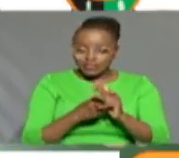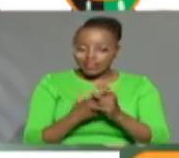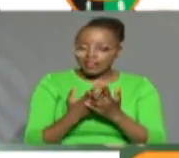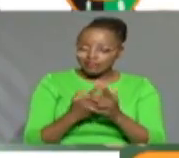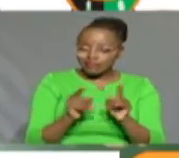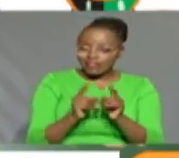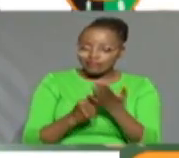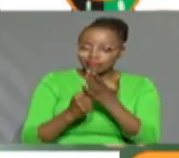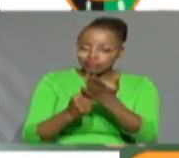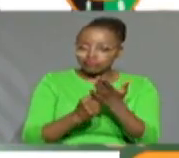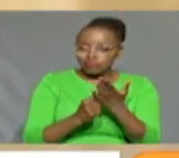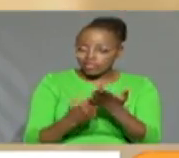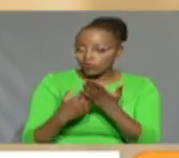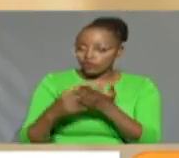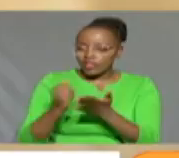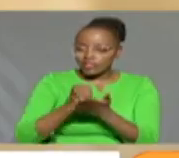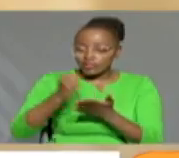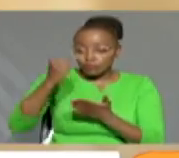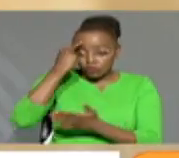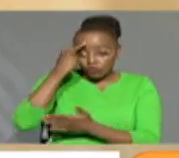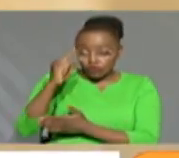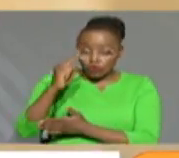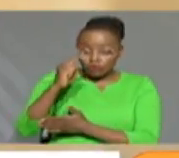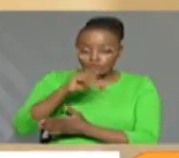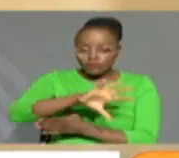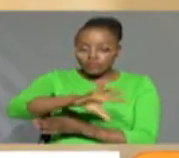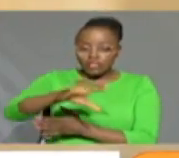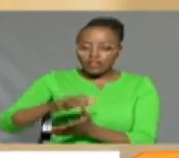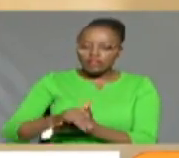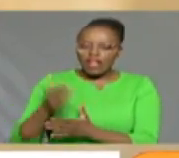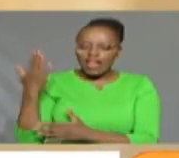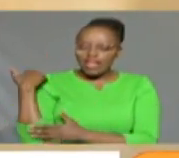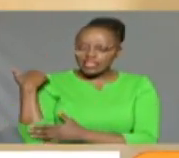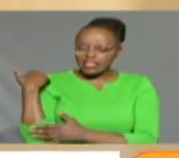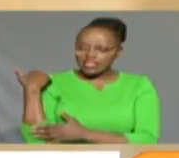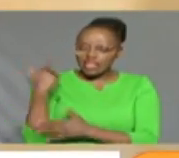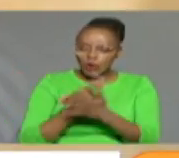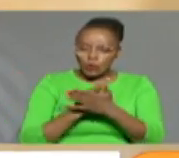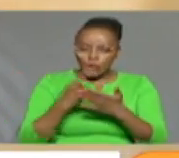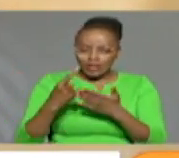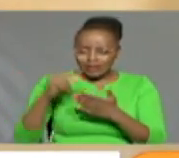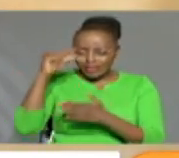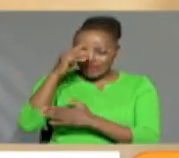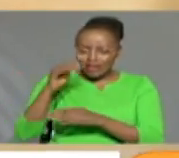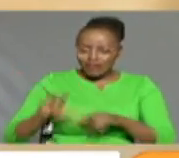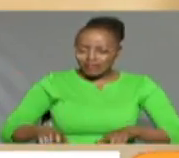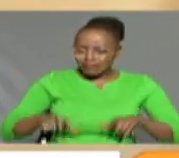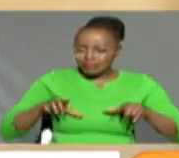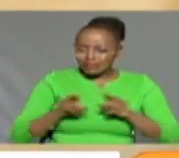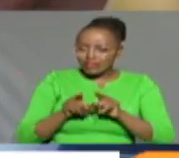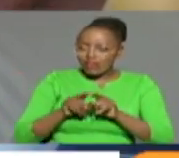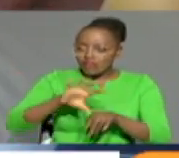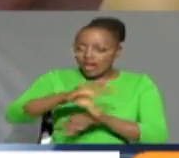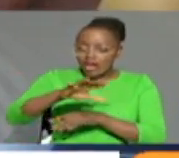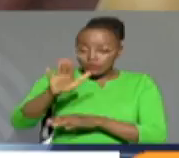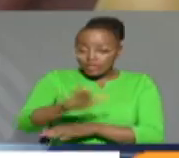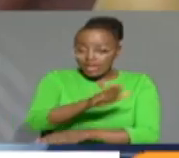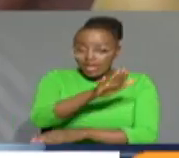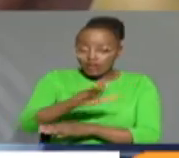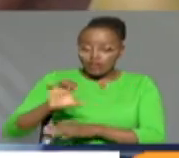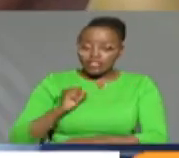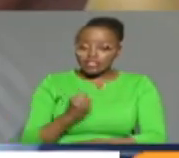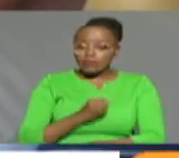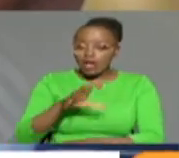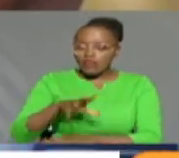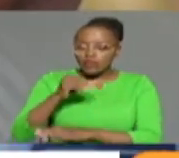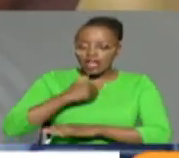suspension of the county government. Governor Samboja last week survived an impeachment attempt by the county assembly after senators